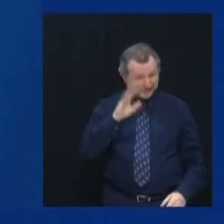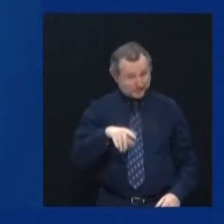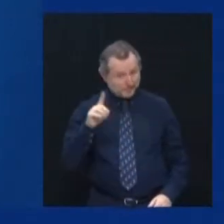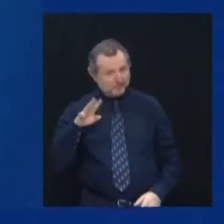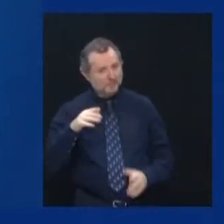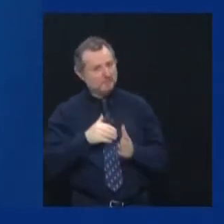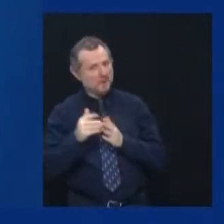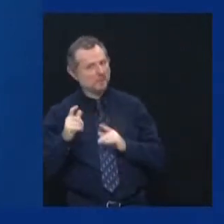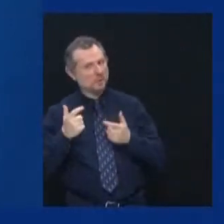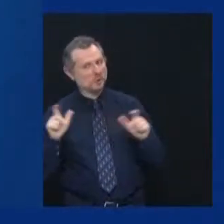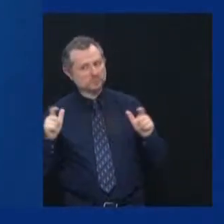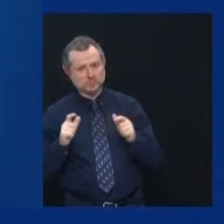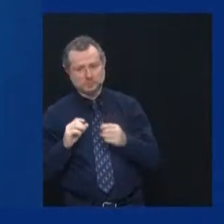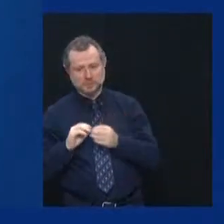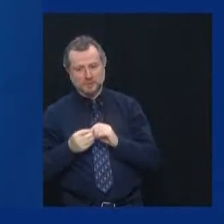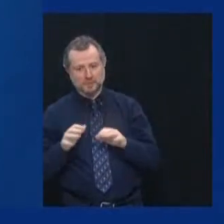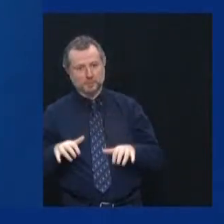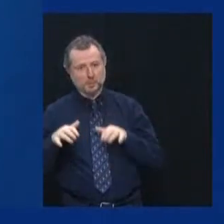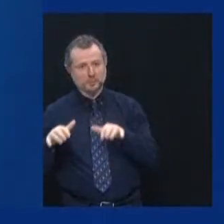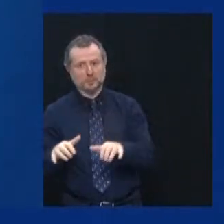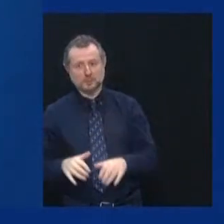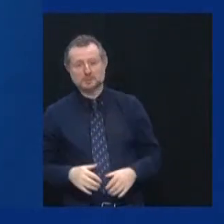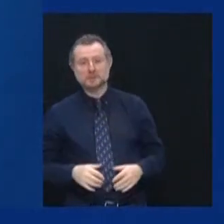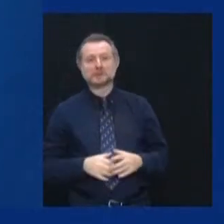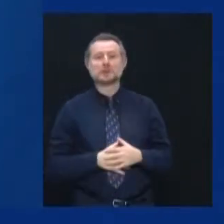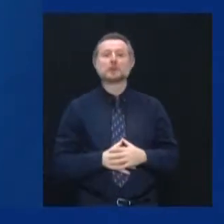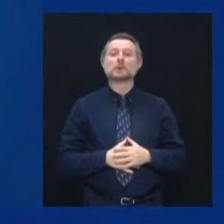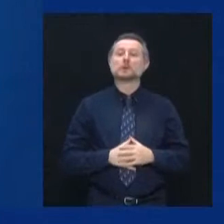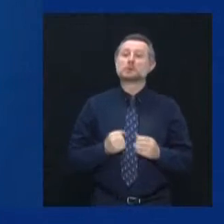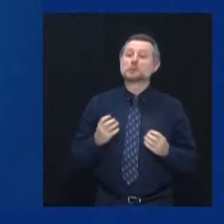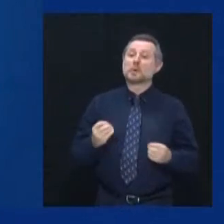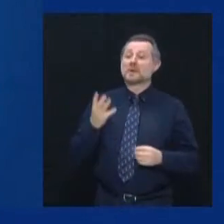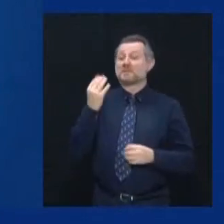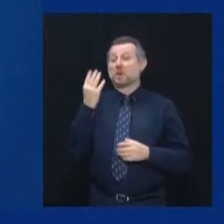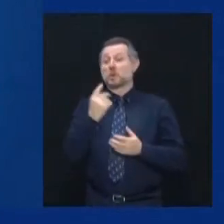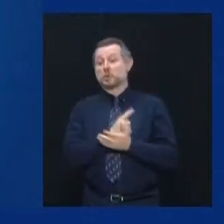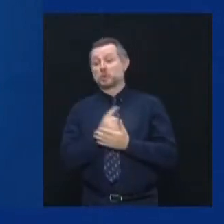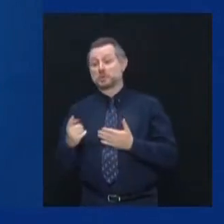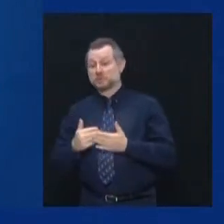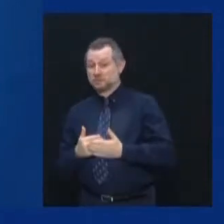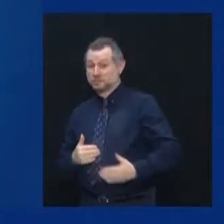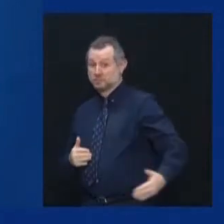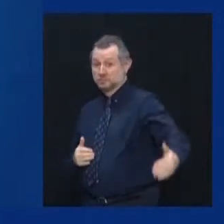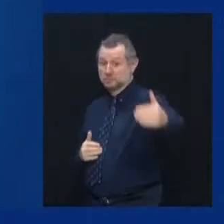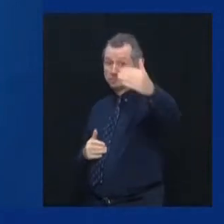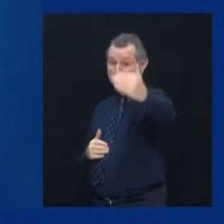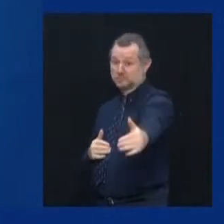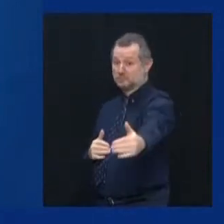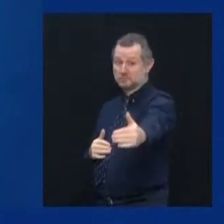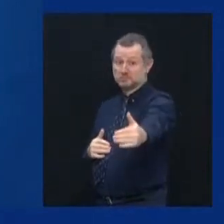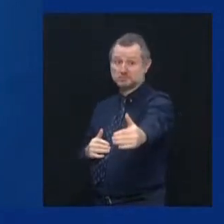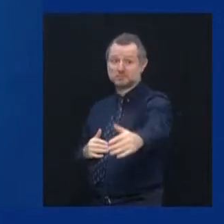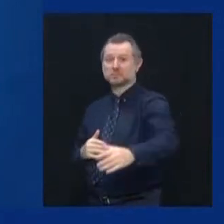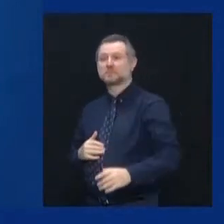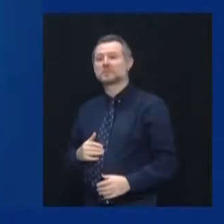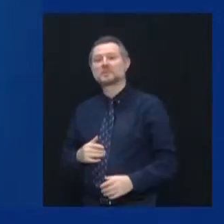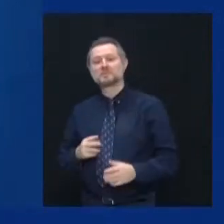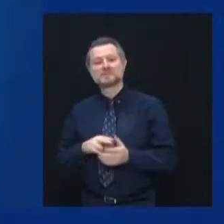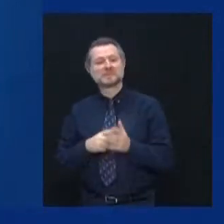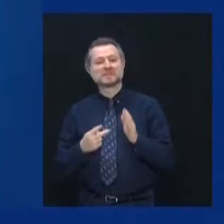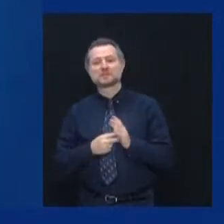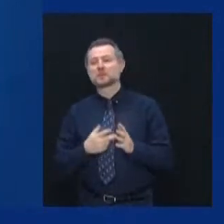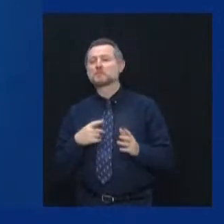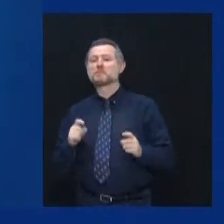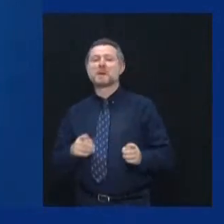group. So when you're talking about 14 weeks, we're talking about more of a scheduling and a